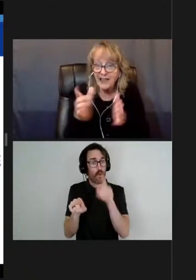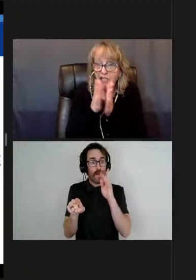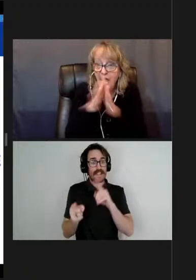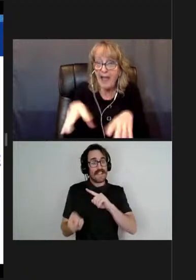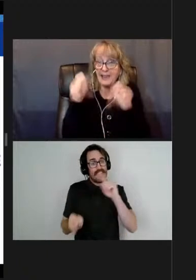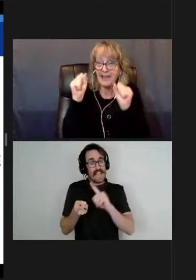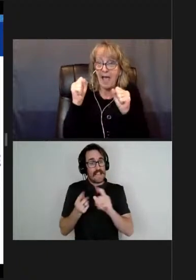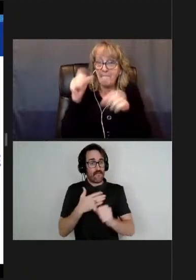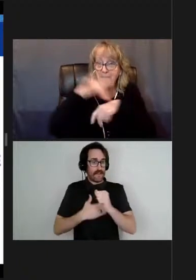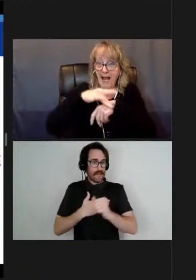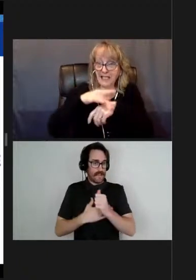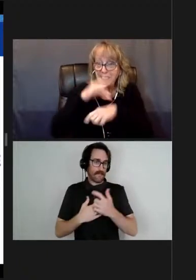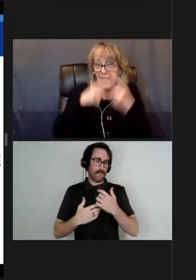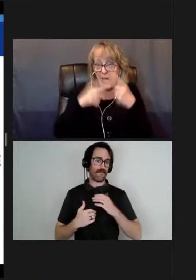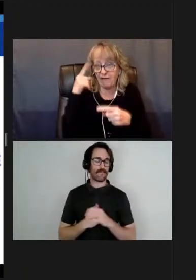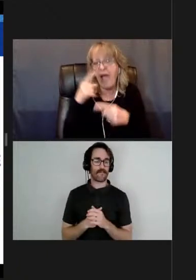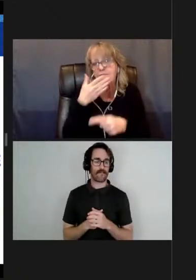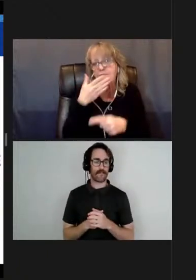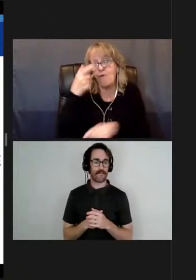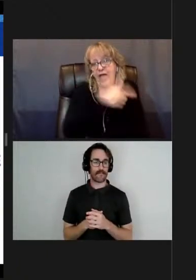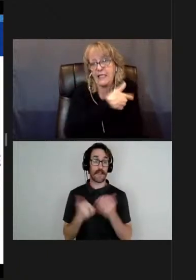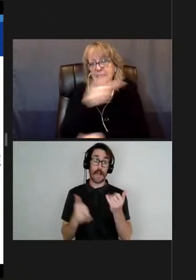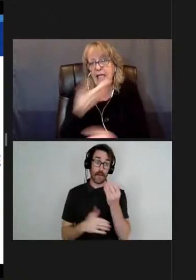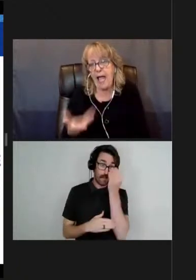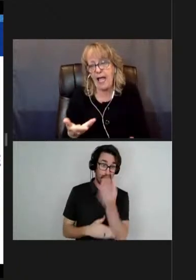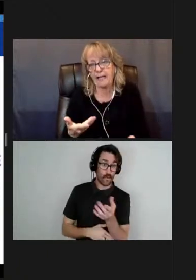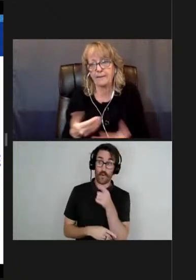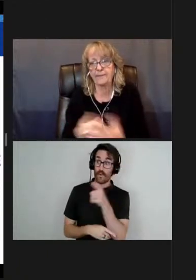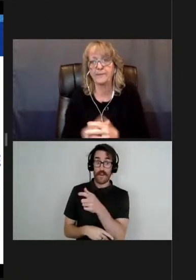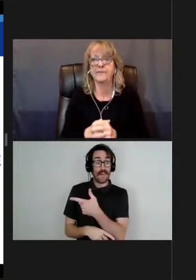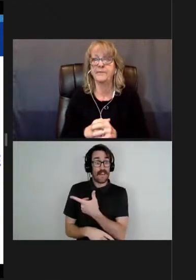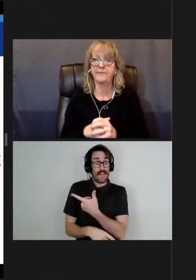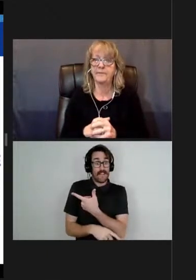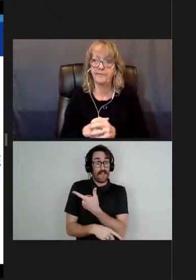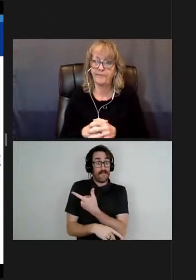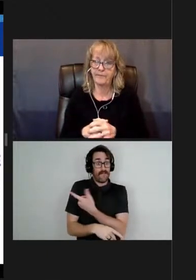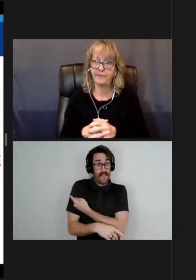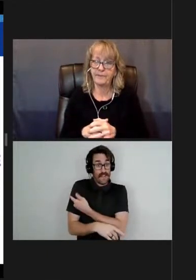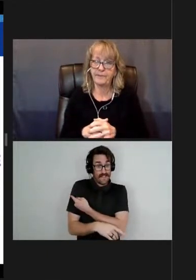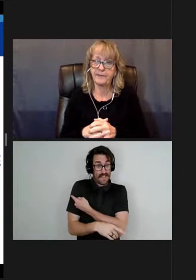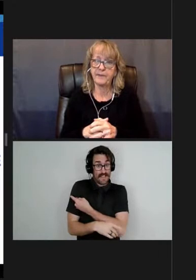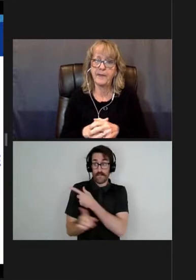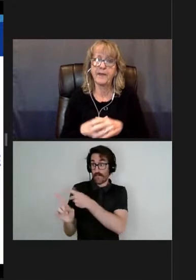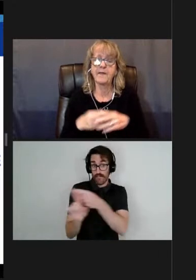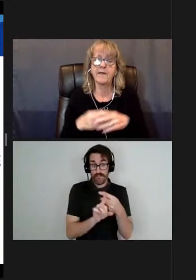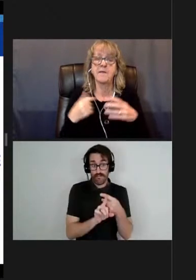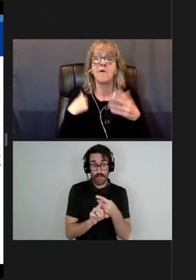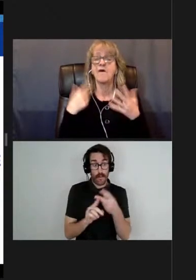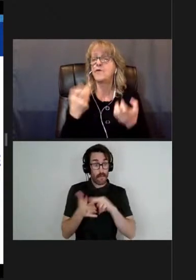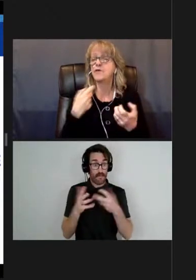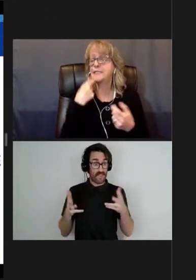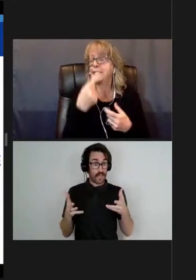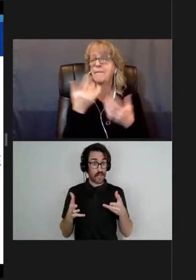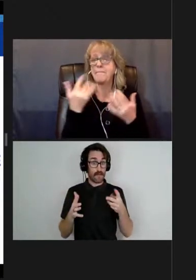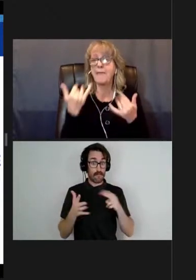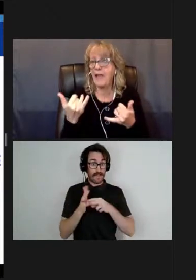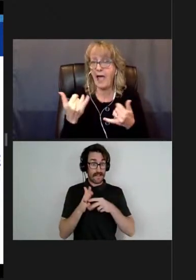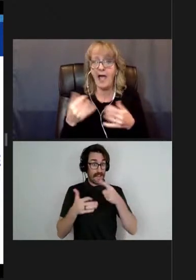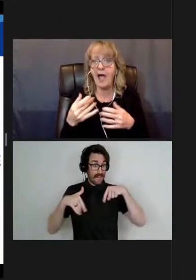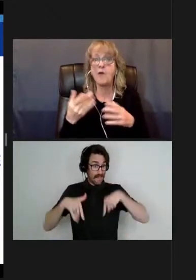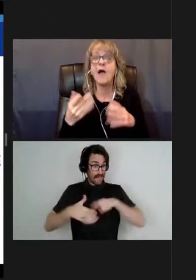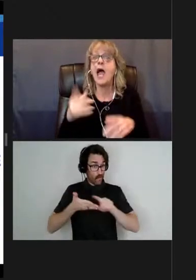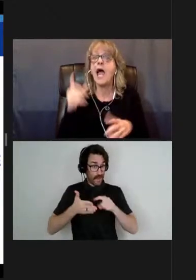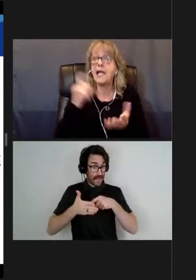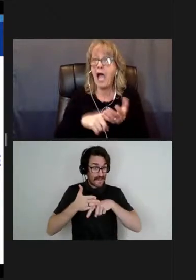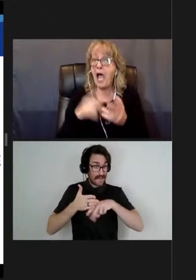it's not going to help us in terms of the people that are immunized over the next few weeks to get us out of this wave. It's really going